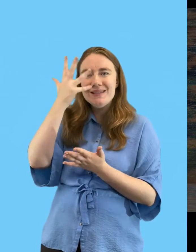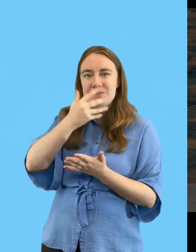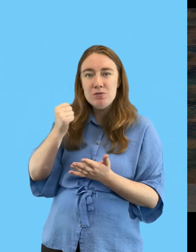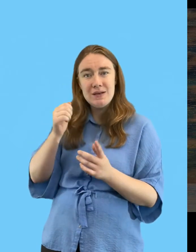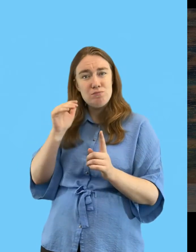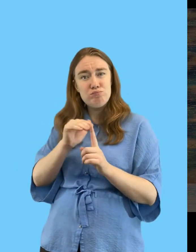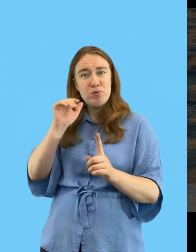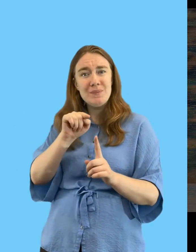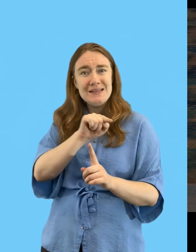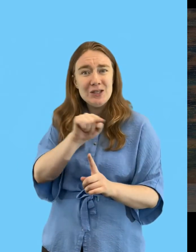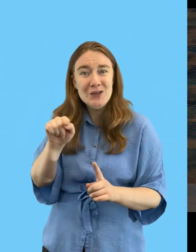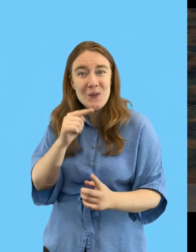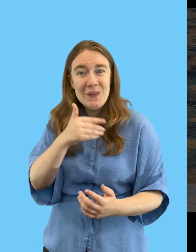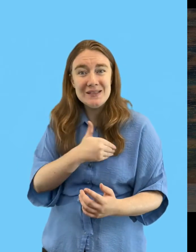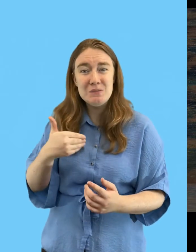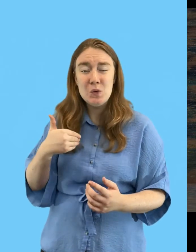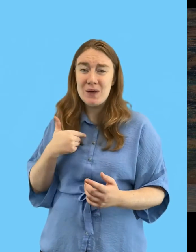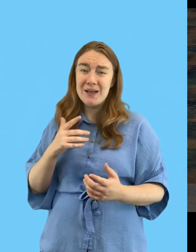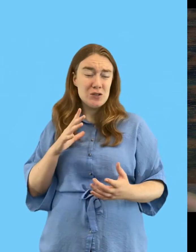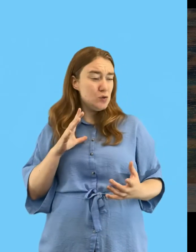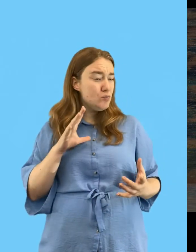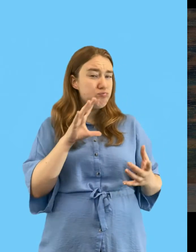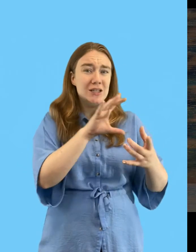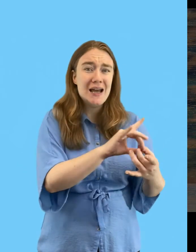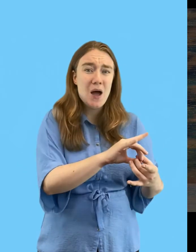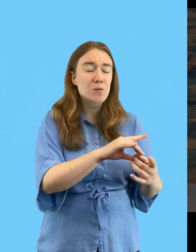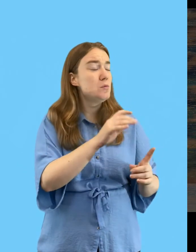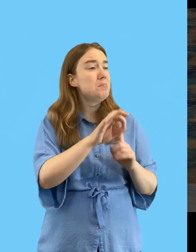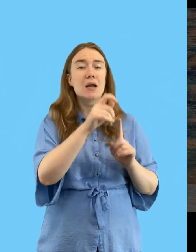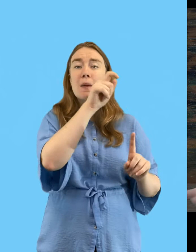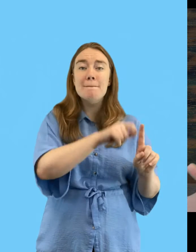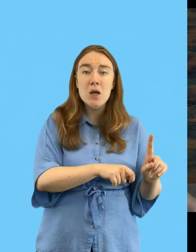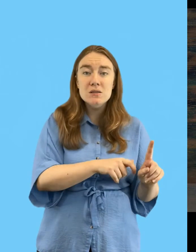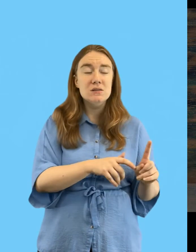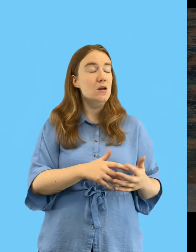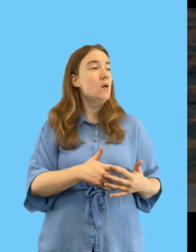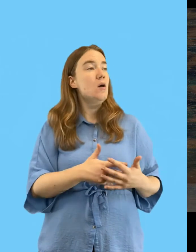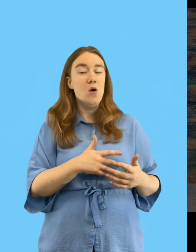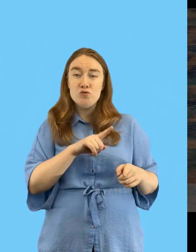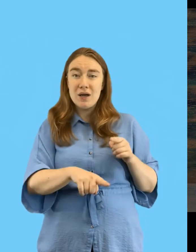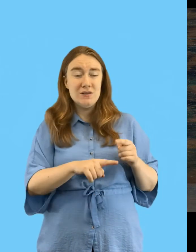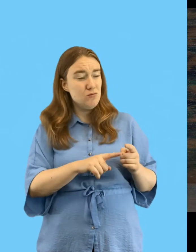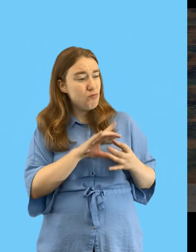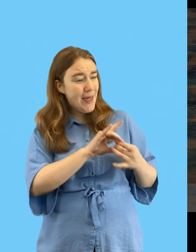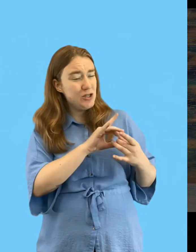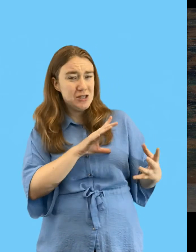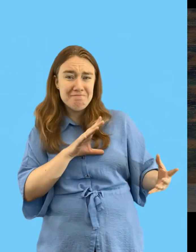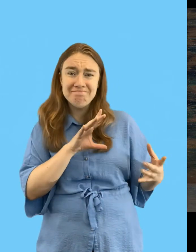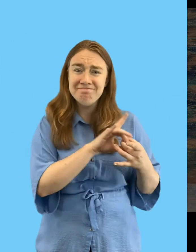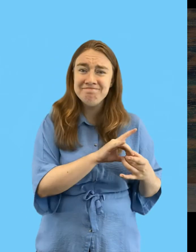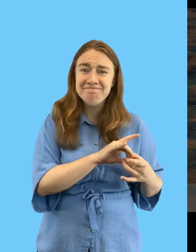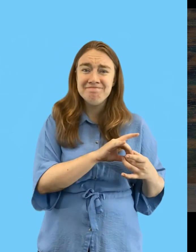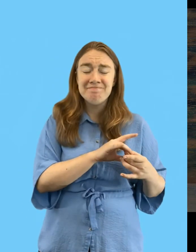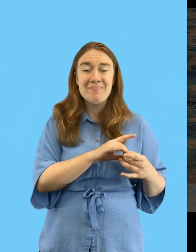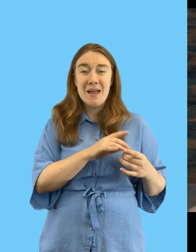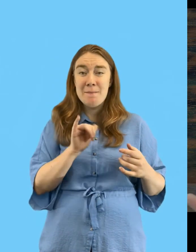morning to reach out to a particular person or to seek to restore a particular relationship,